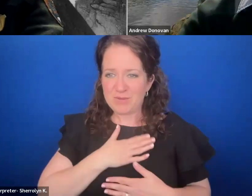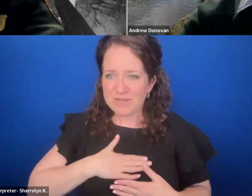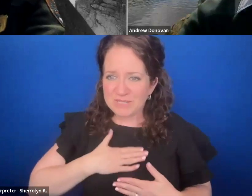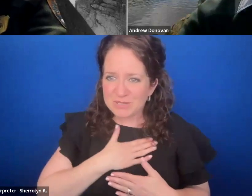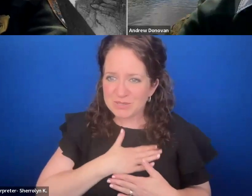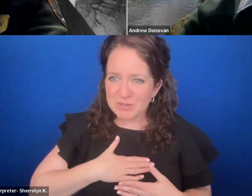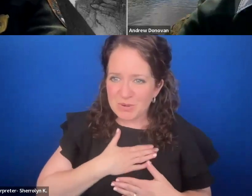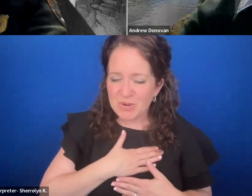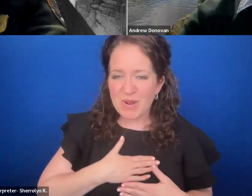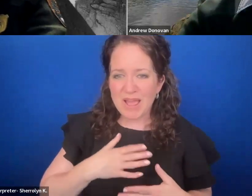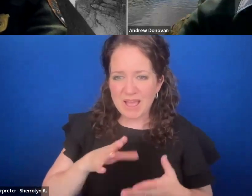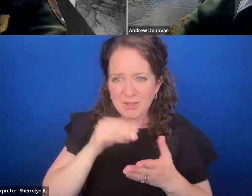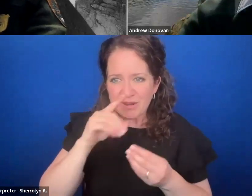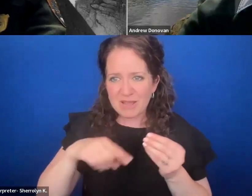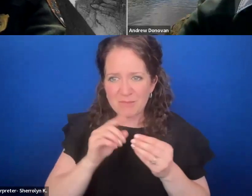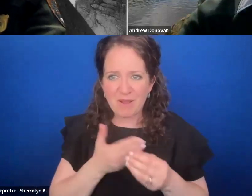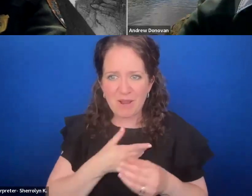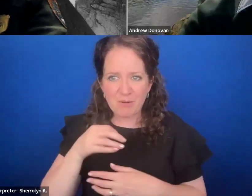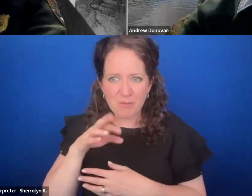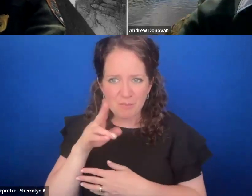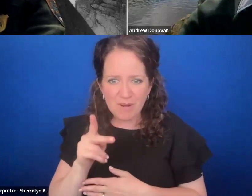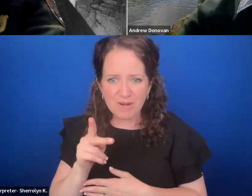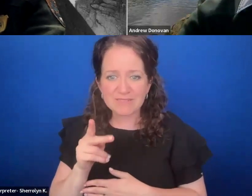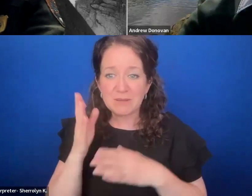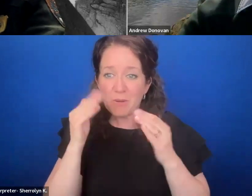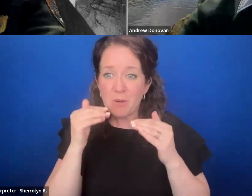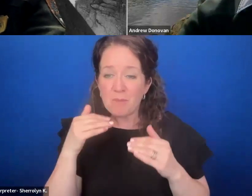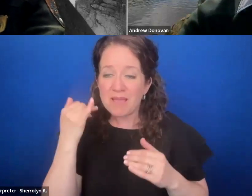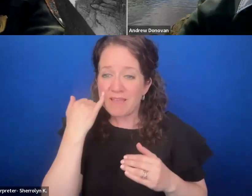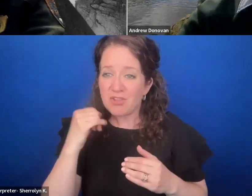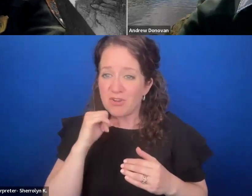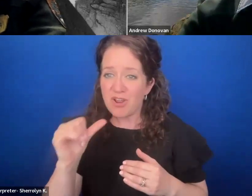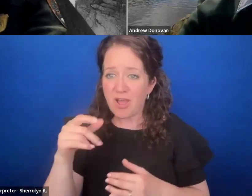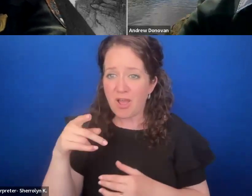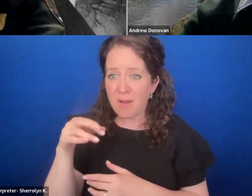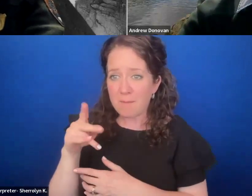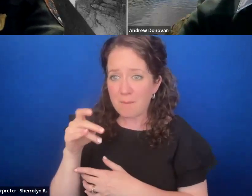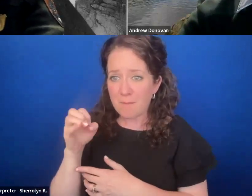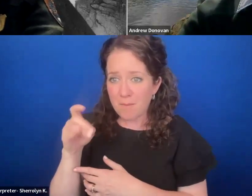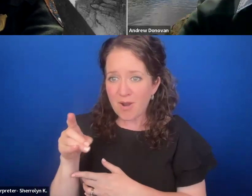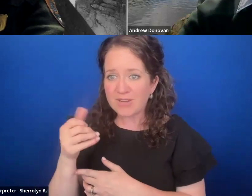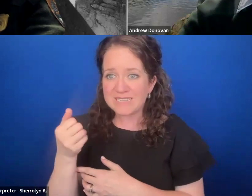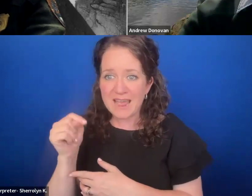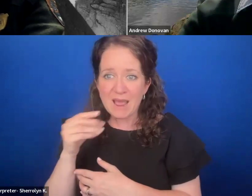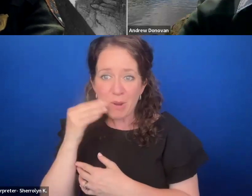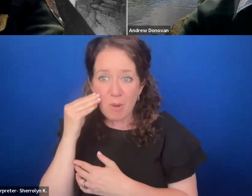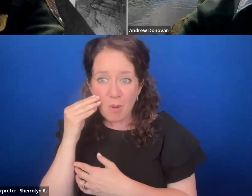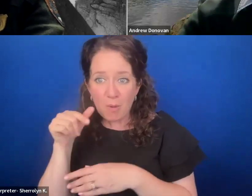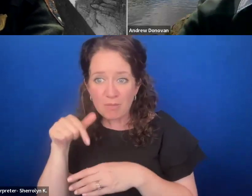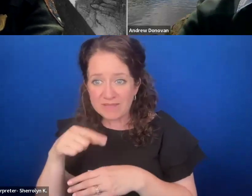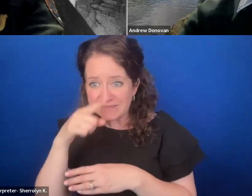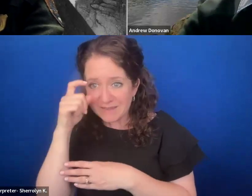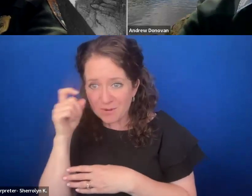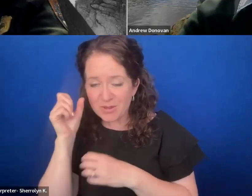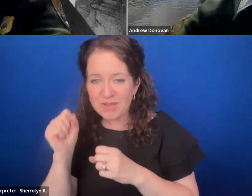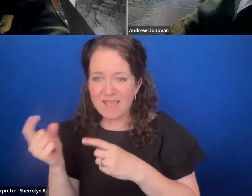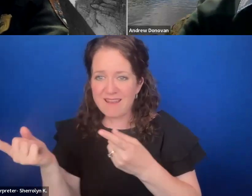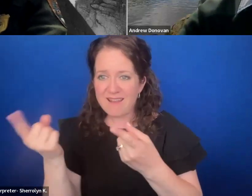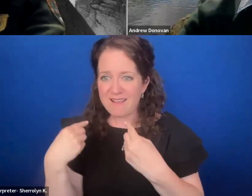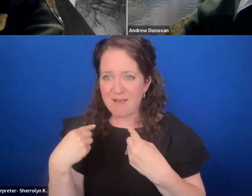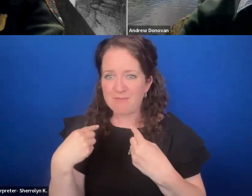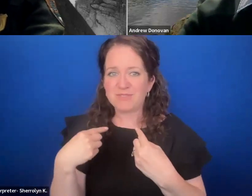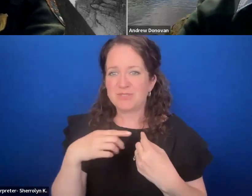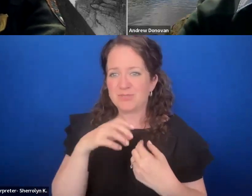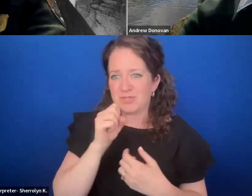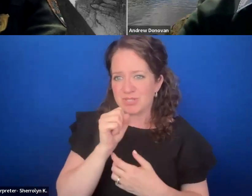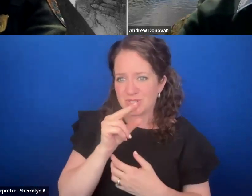our parks. And we hope that if you are not parked at home this summer, you become parked at Saugus or Blackstone. We